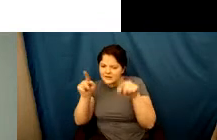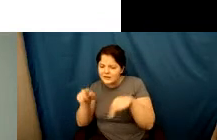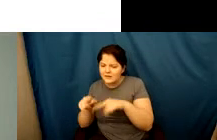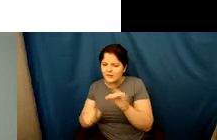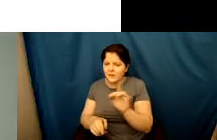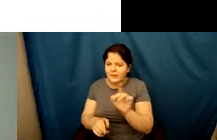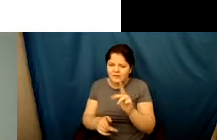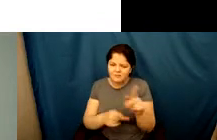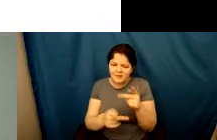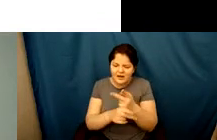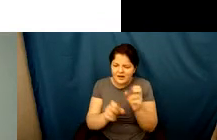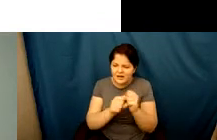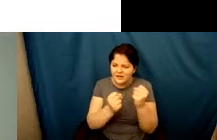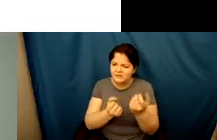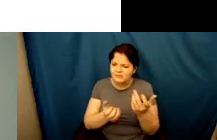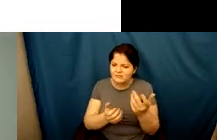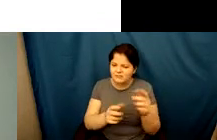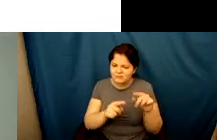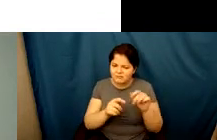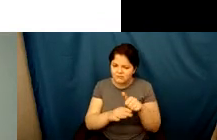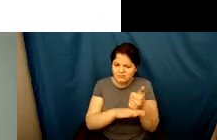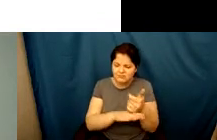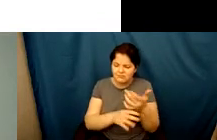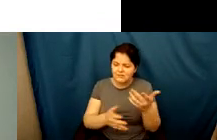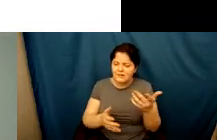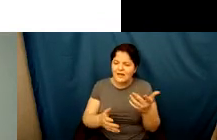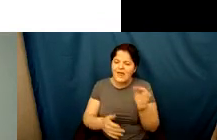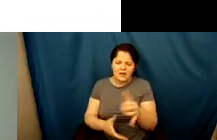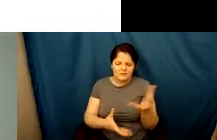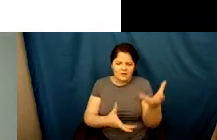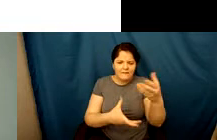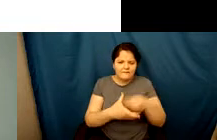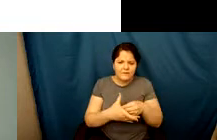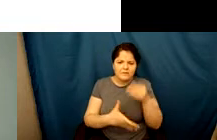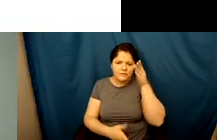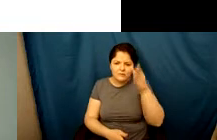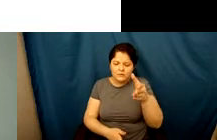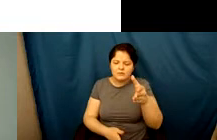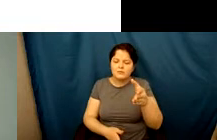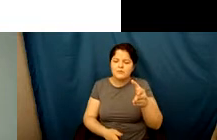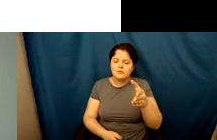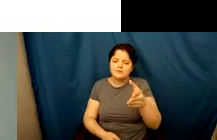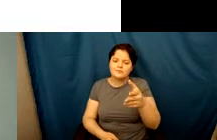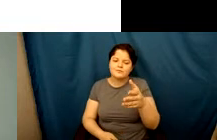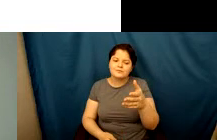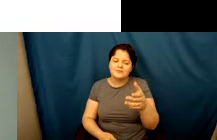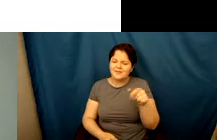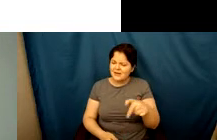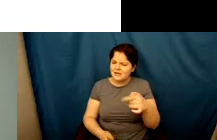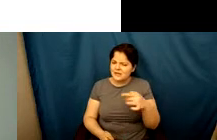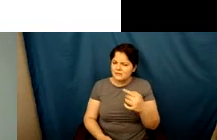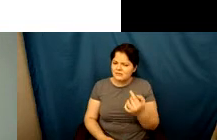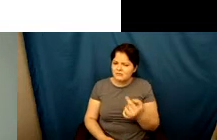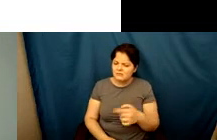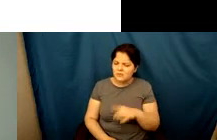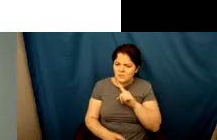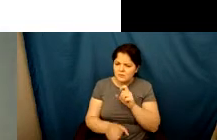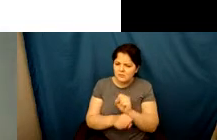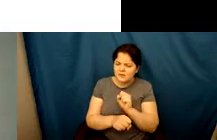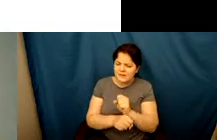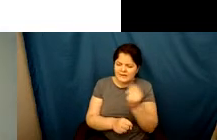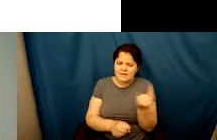stations. And so this certainly will be part of that eventually. And it's definitely something that we are